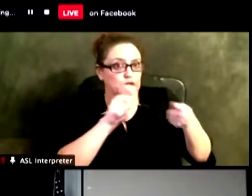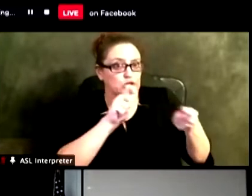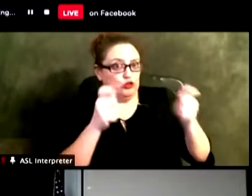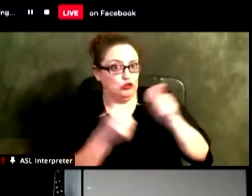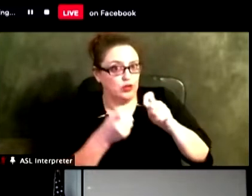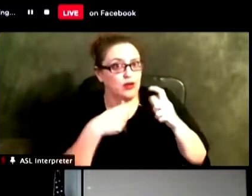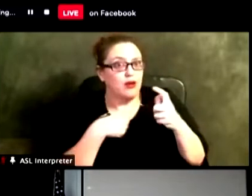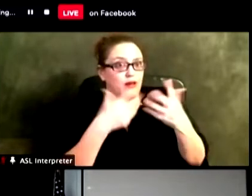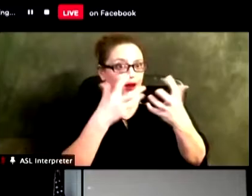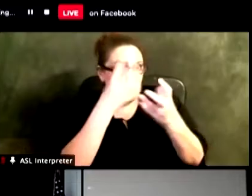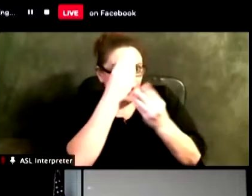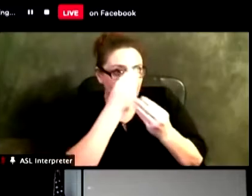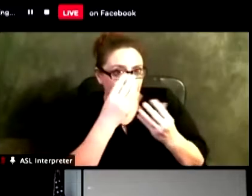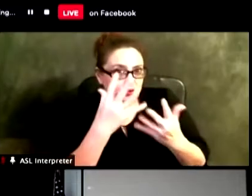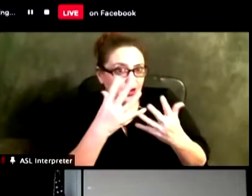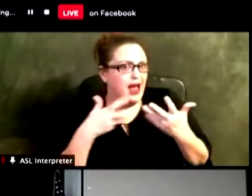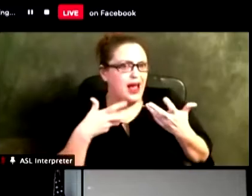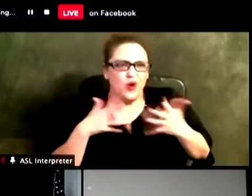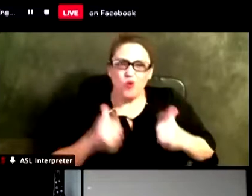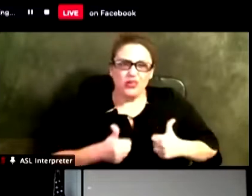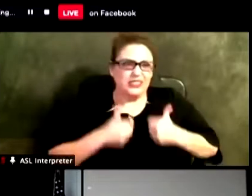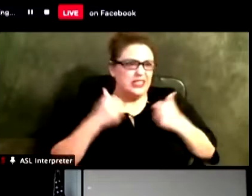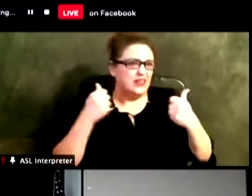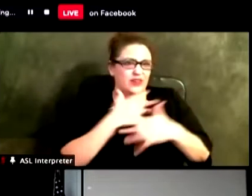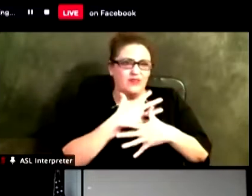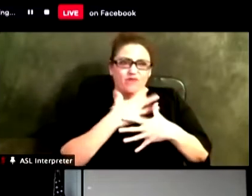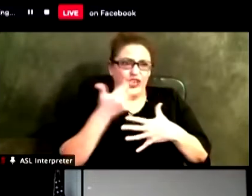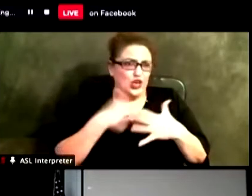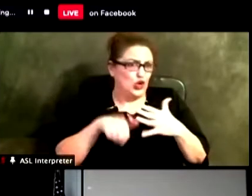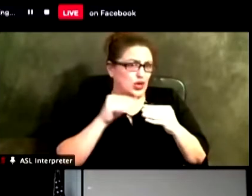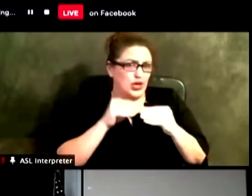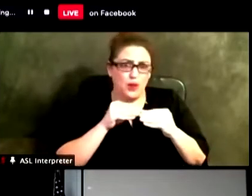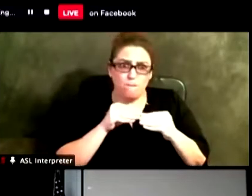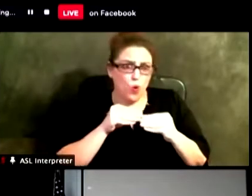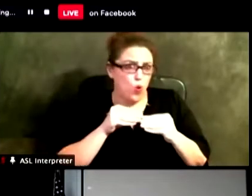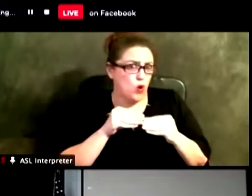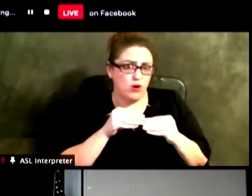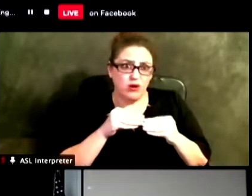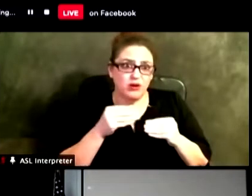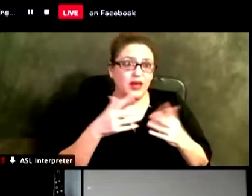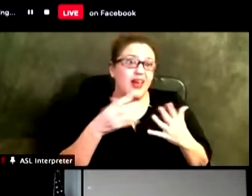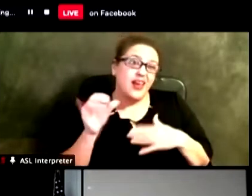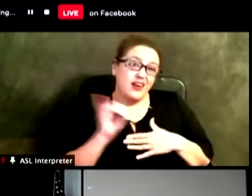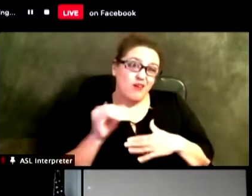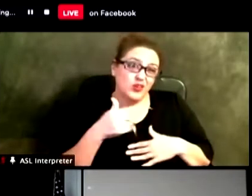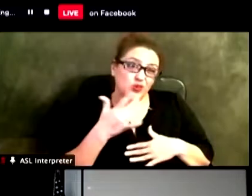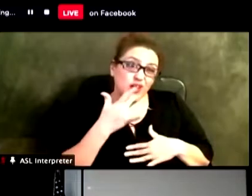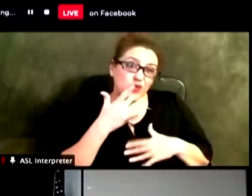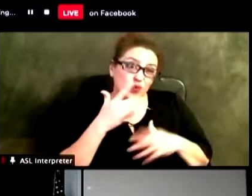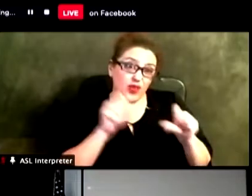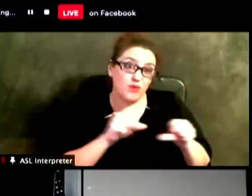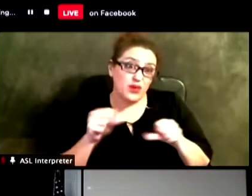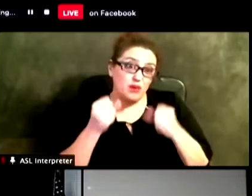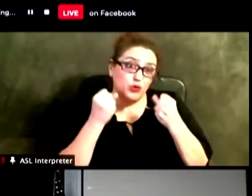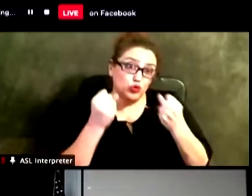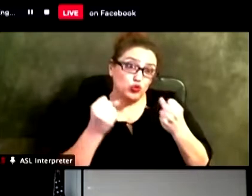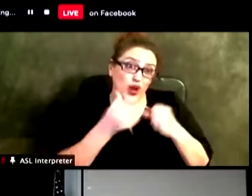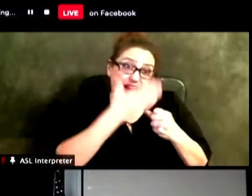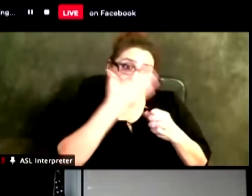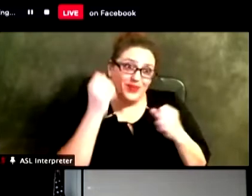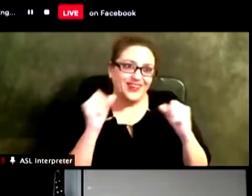want to live in fear anymore. Also, I'd rather be able to drive because it's cold here, man.